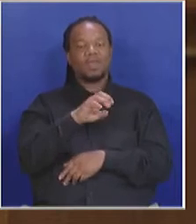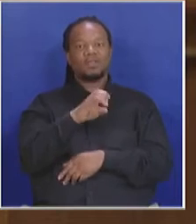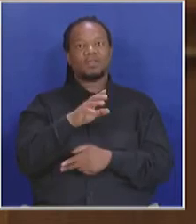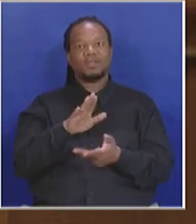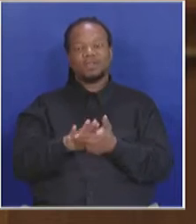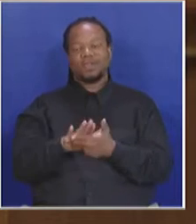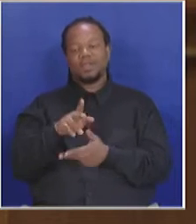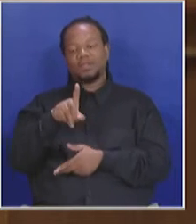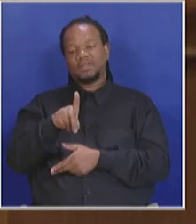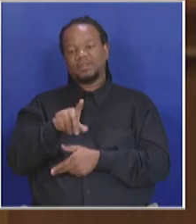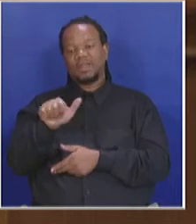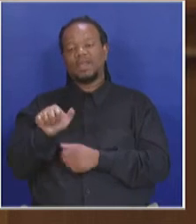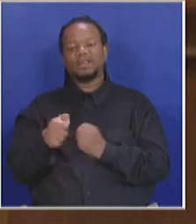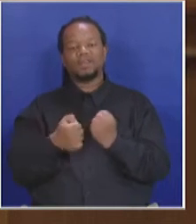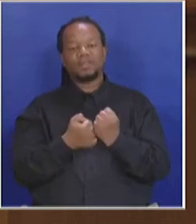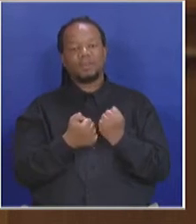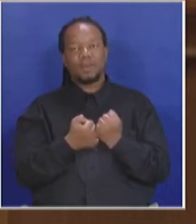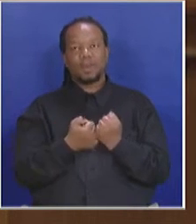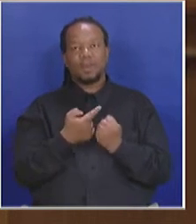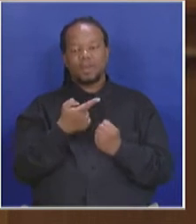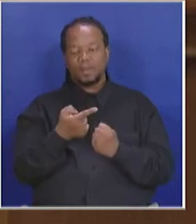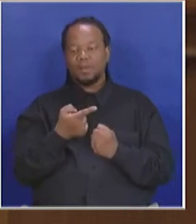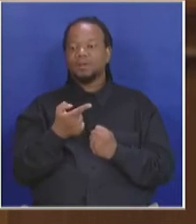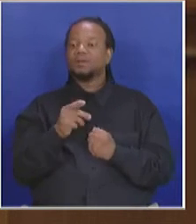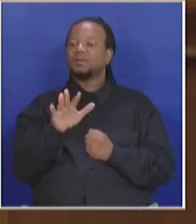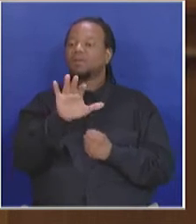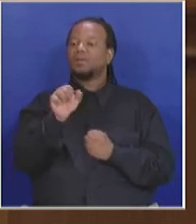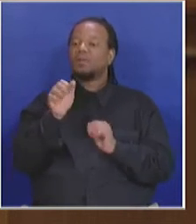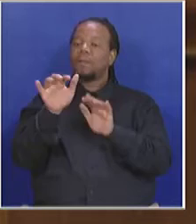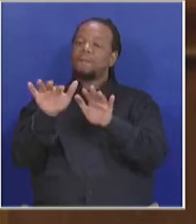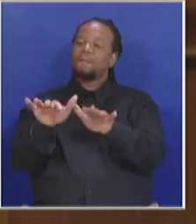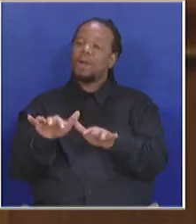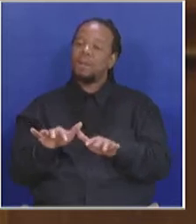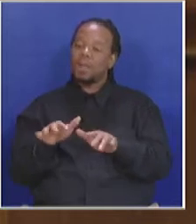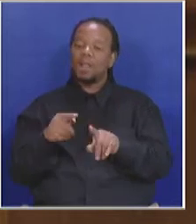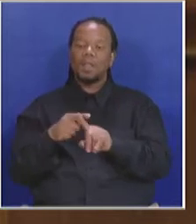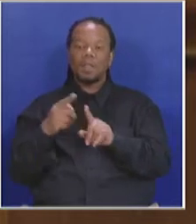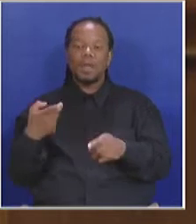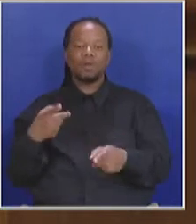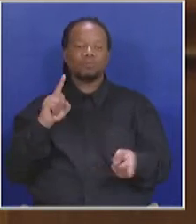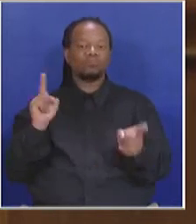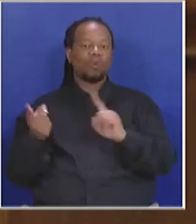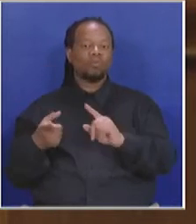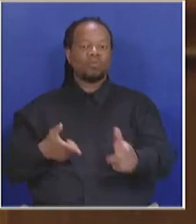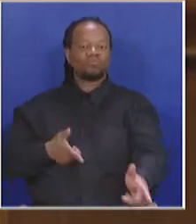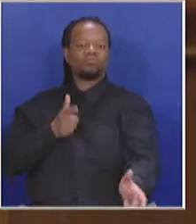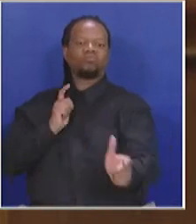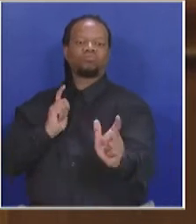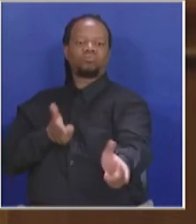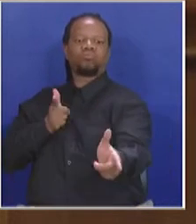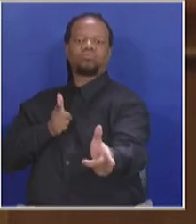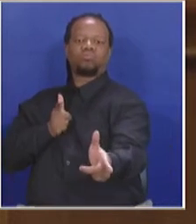DA, the Parliament of South Africa, has been turned into a militarizing space that embodies